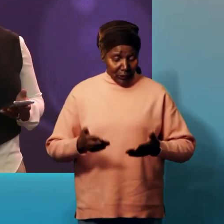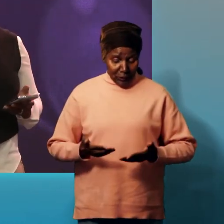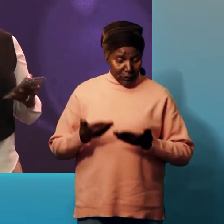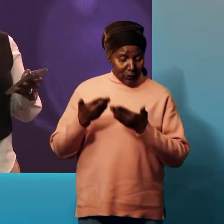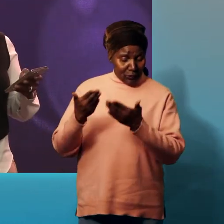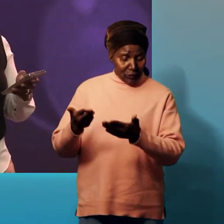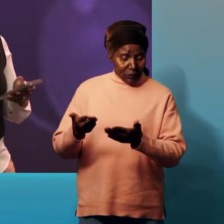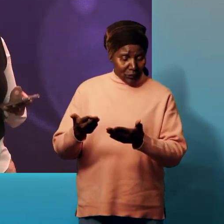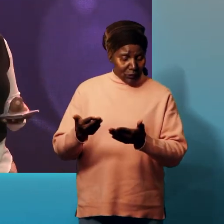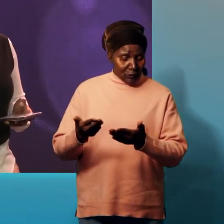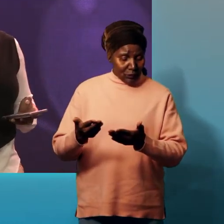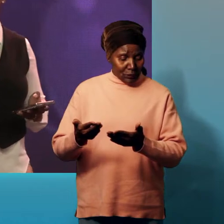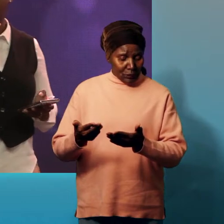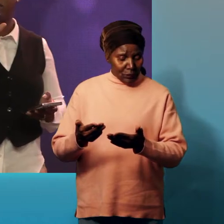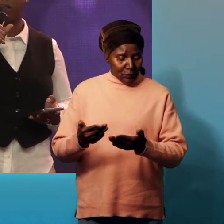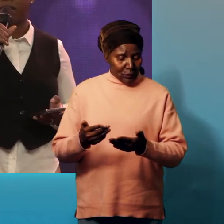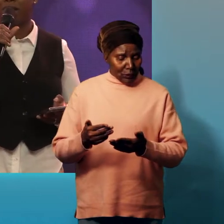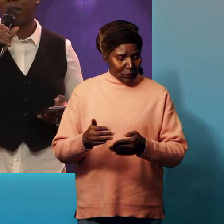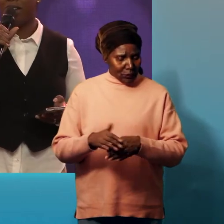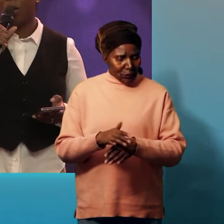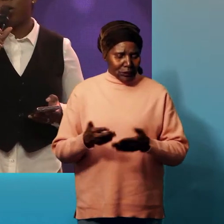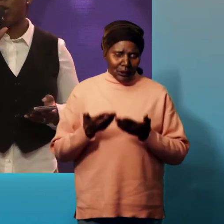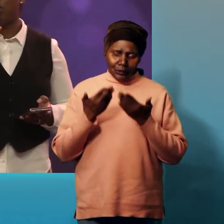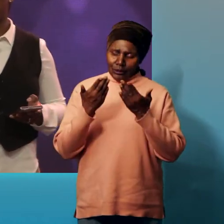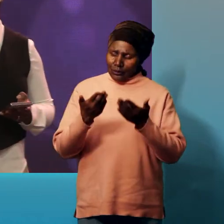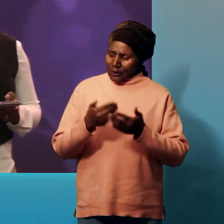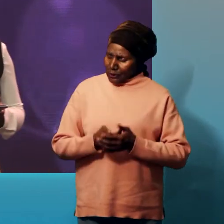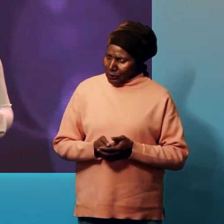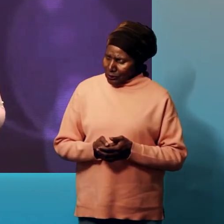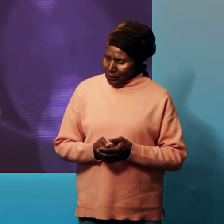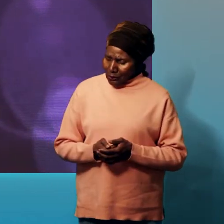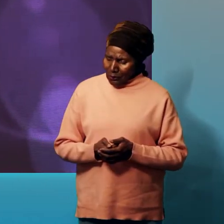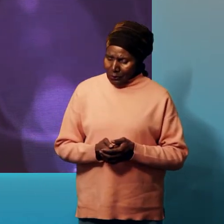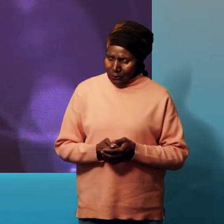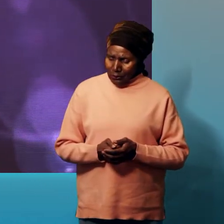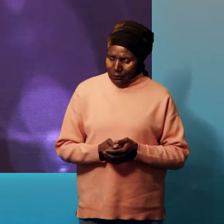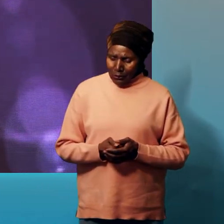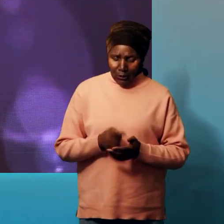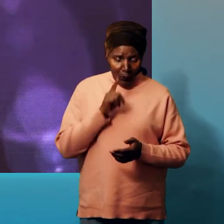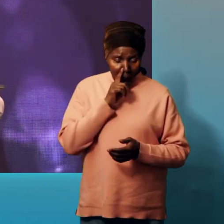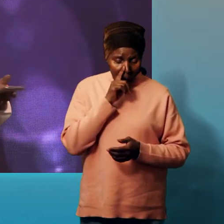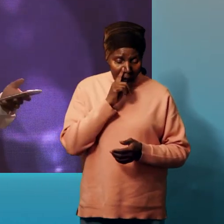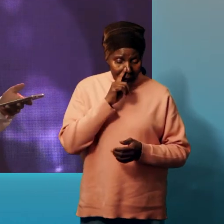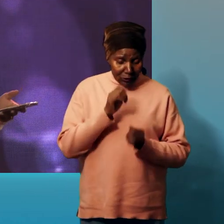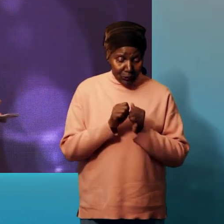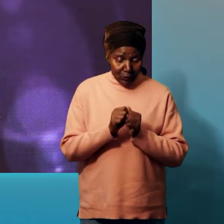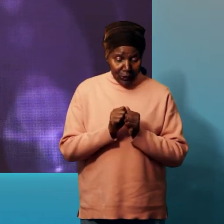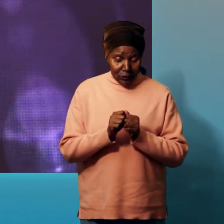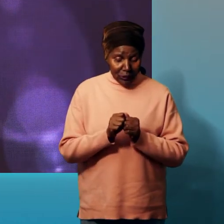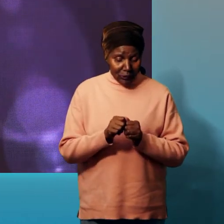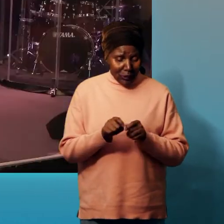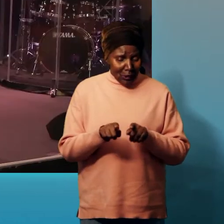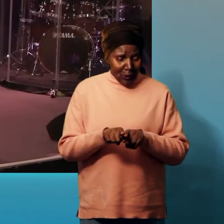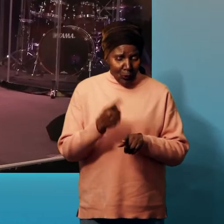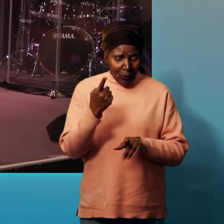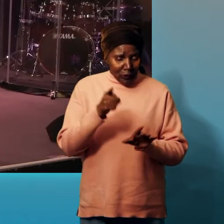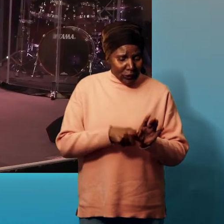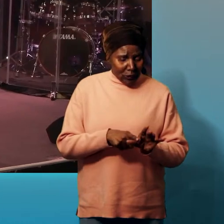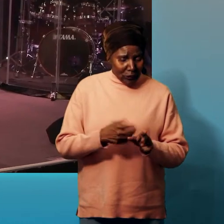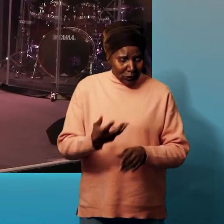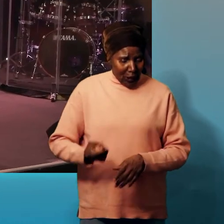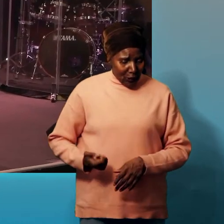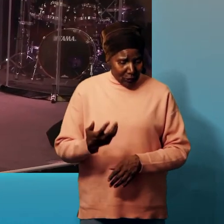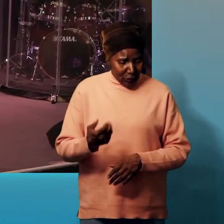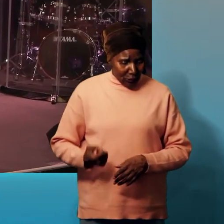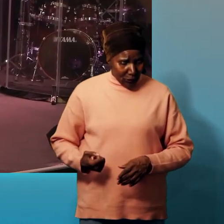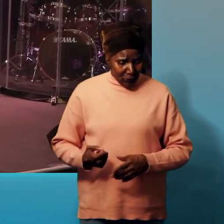something that actually would have been very precious to her. We know that the oil that was poured out was literally almost a year's wages. And so it was